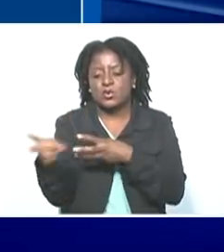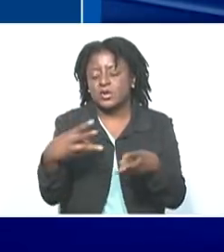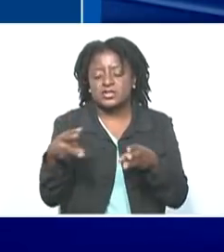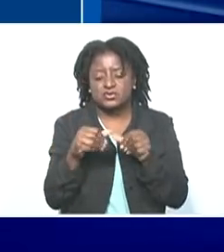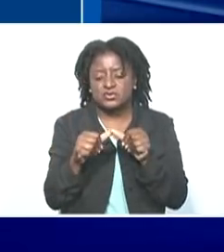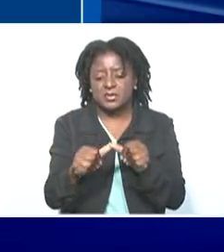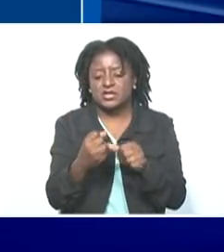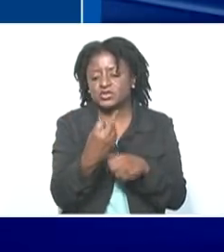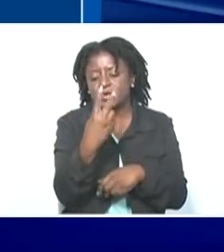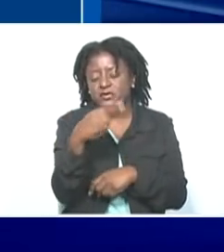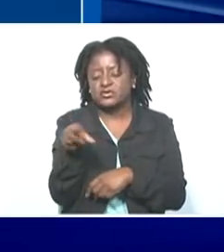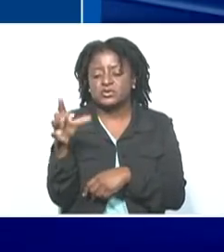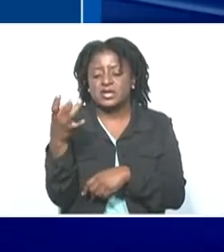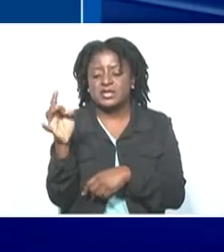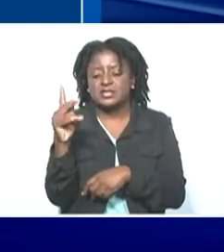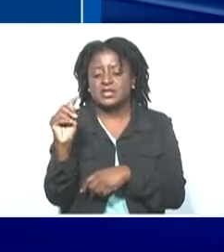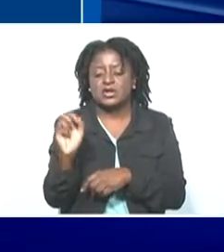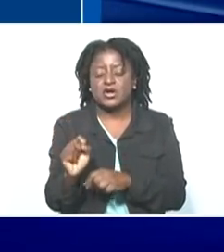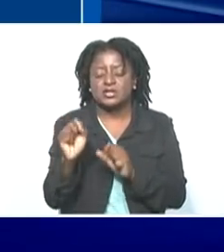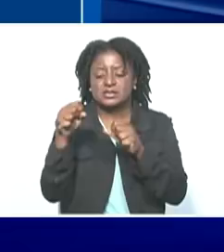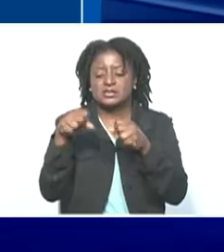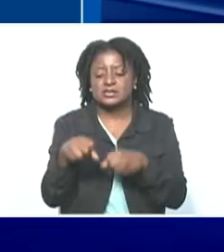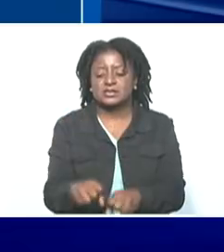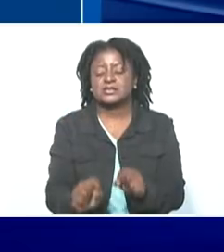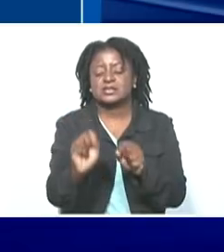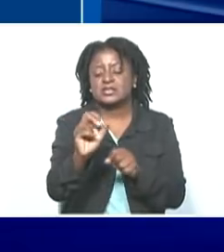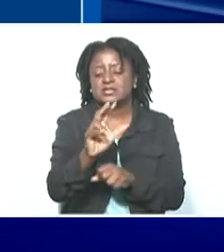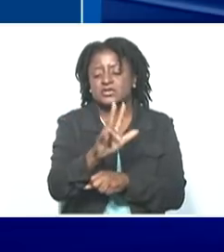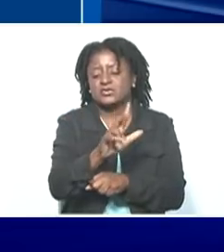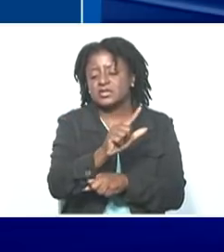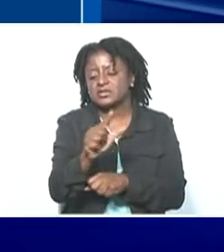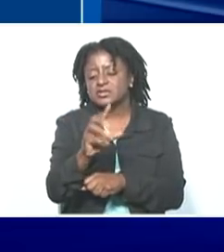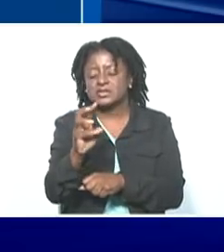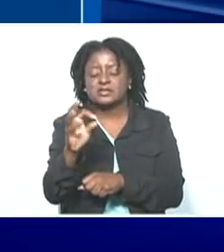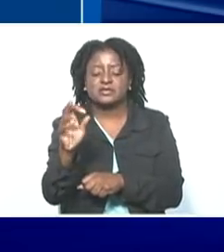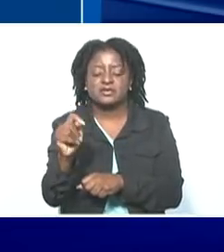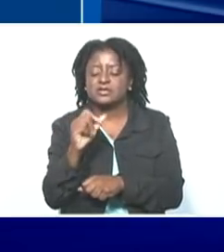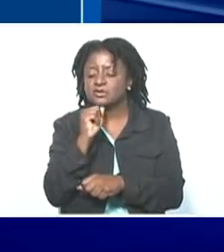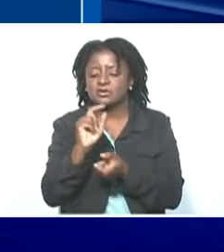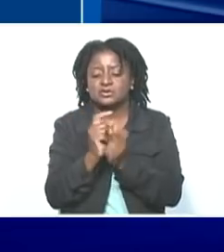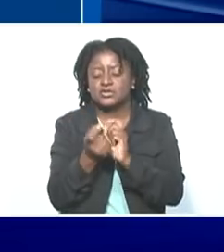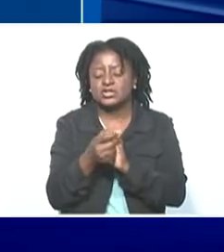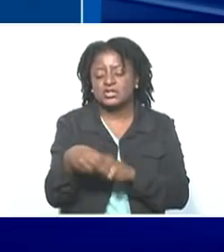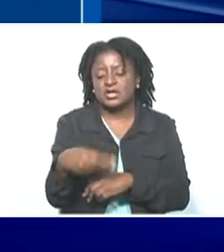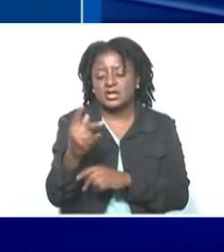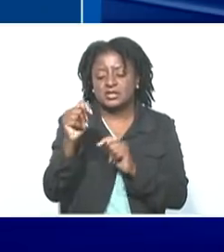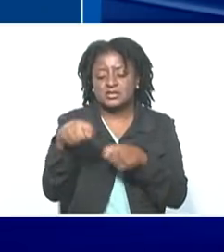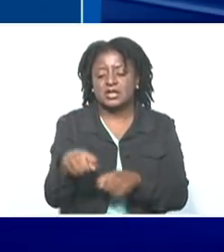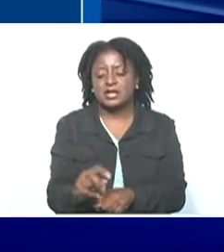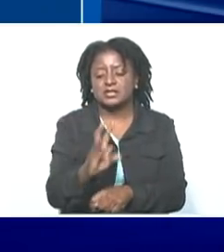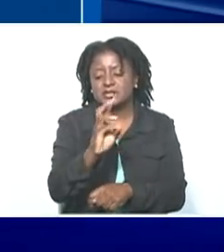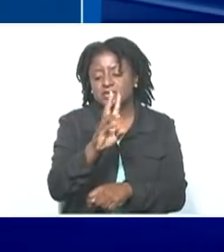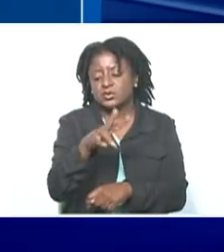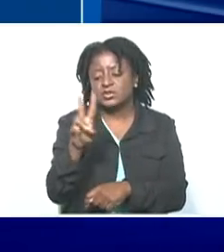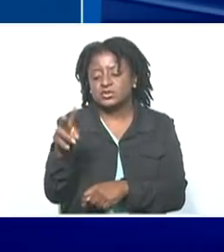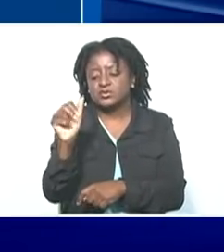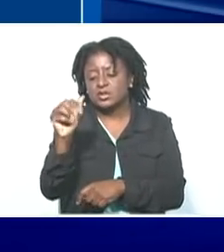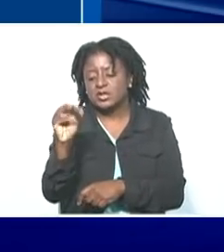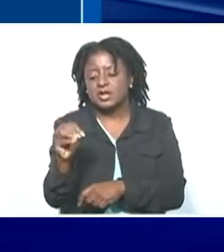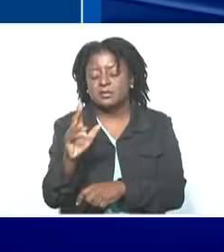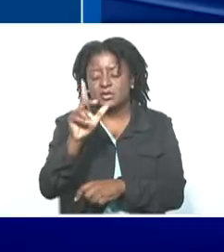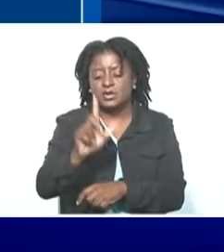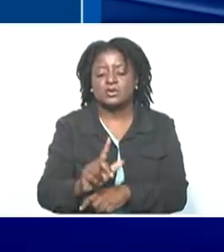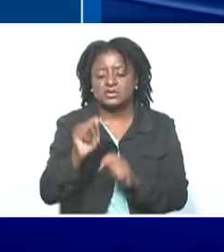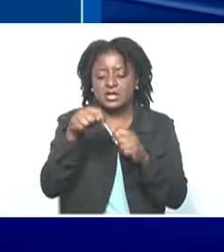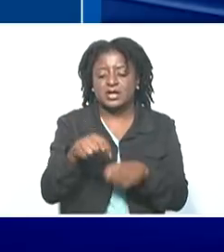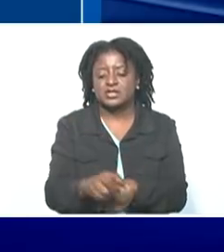remaining 12 to 18 knots out of the southeast, wave heights unchanged at 3 to 6 feet. A high tide that will take place at 6:22 in the morning, with